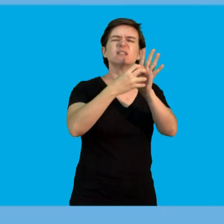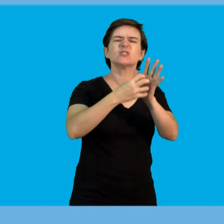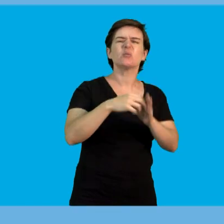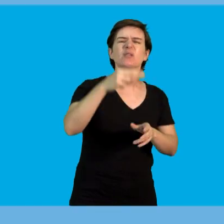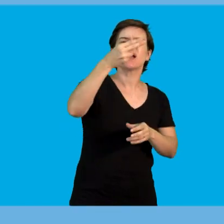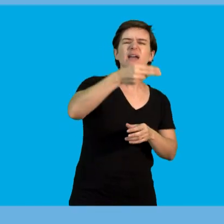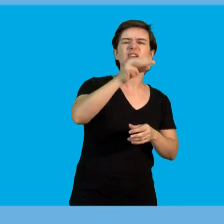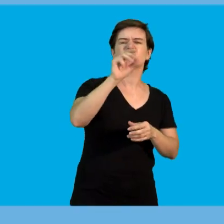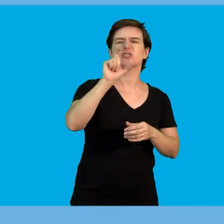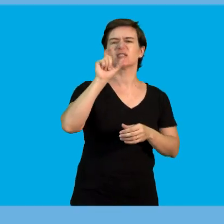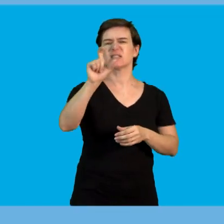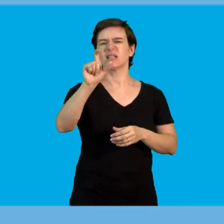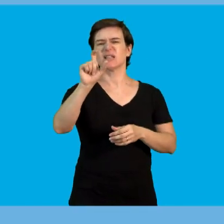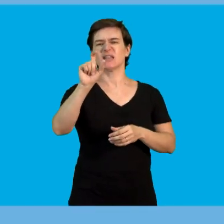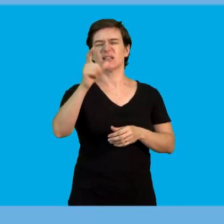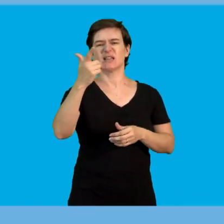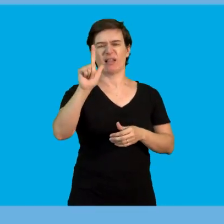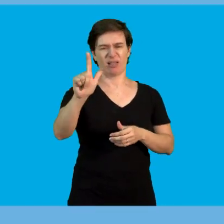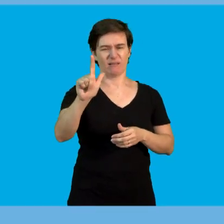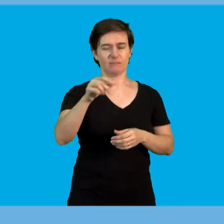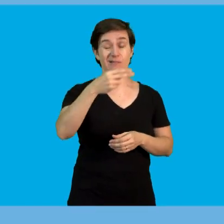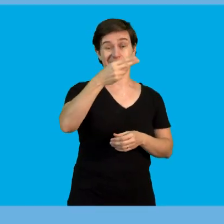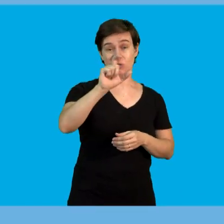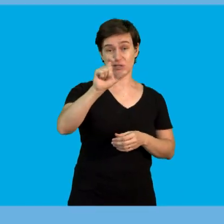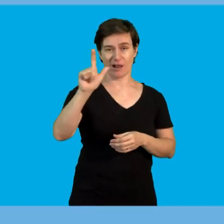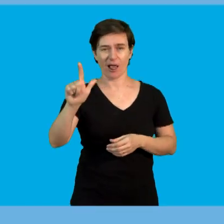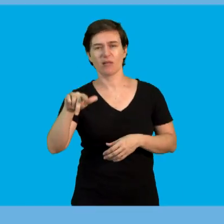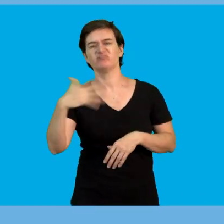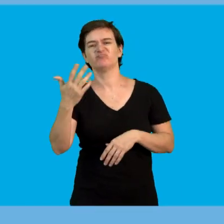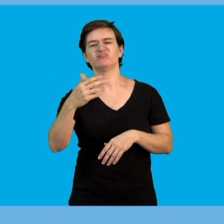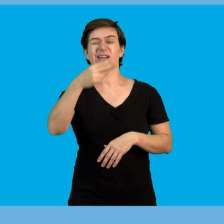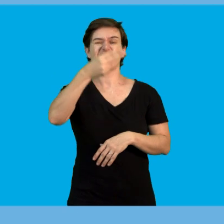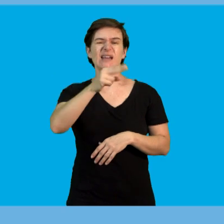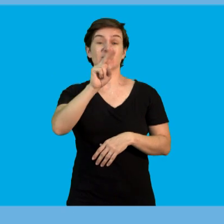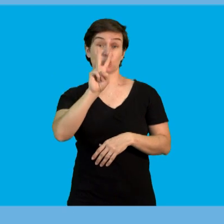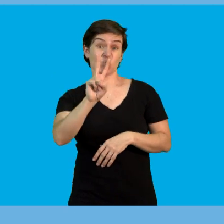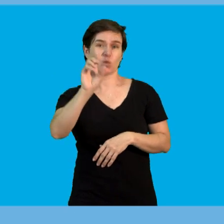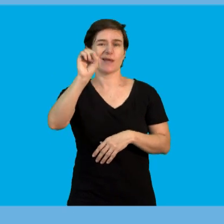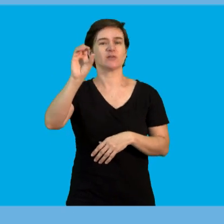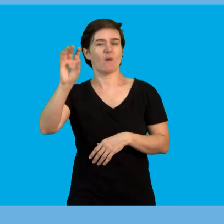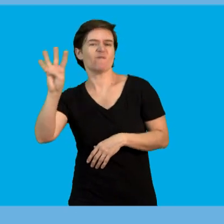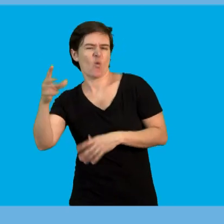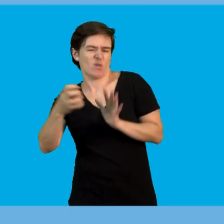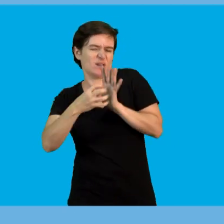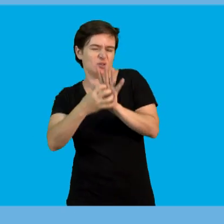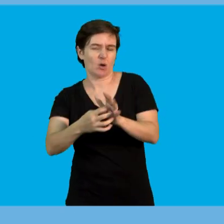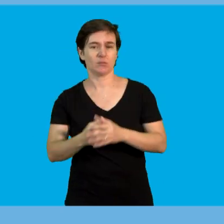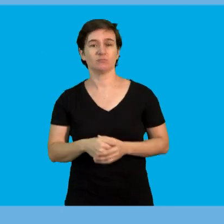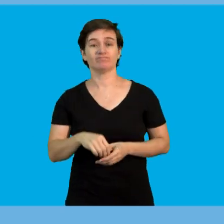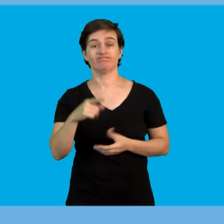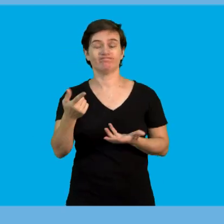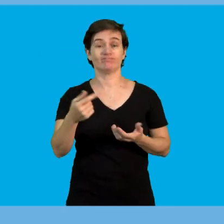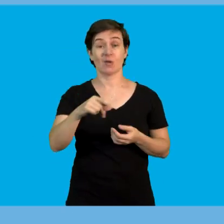example of HCl. We can also make another example of H2SO4. So this is